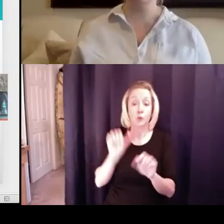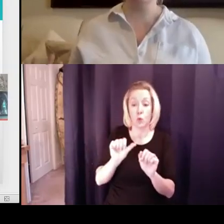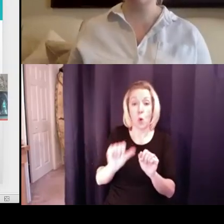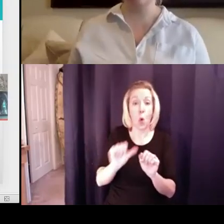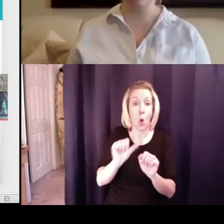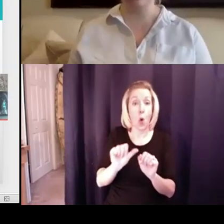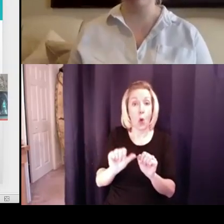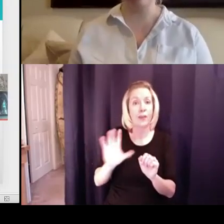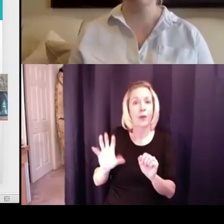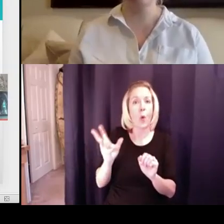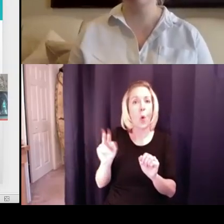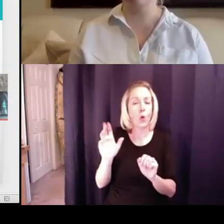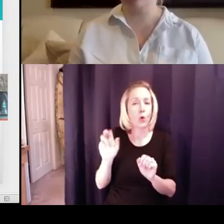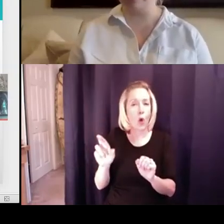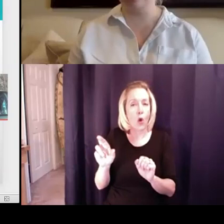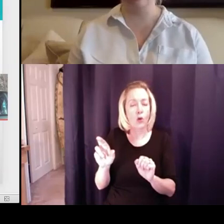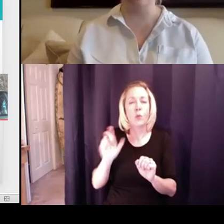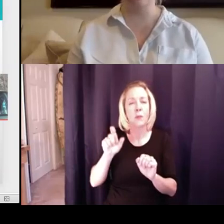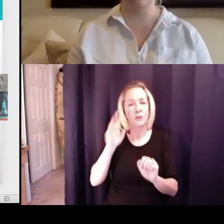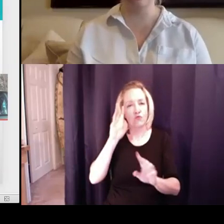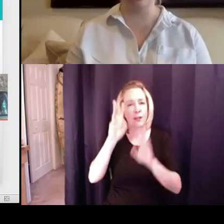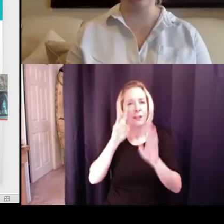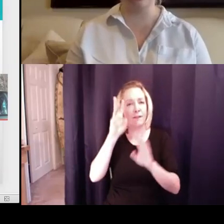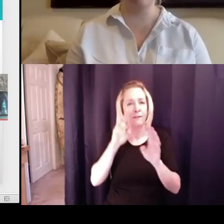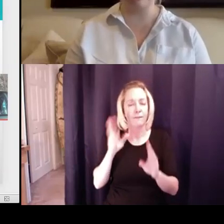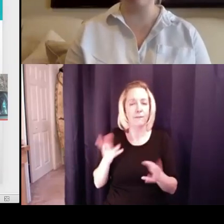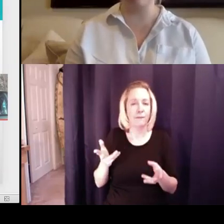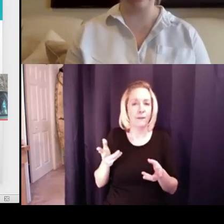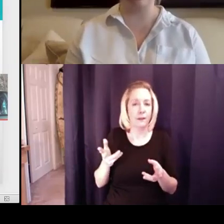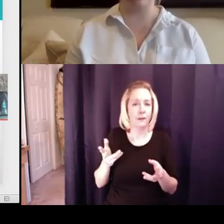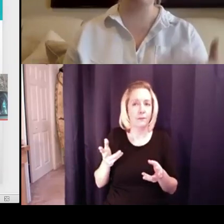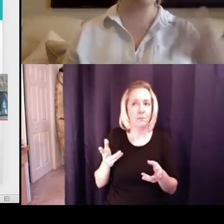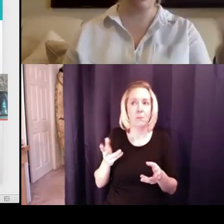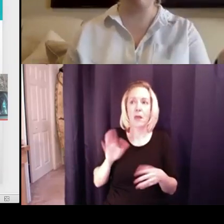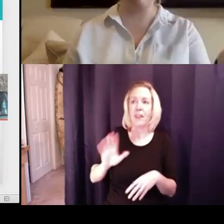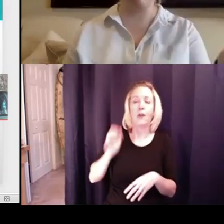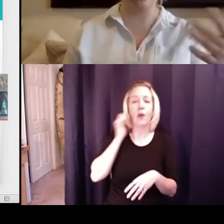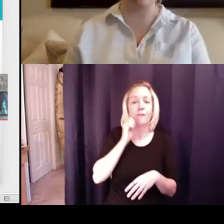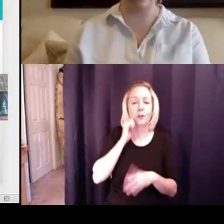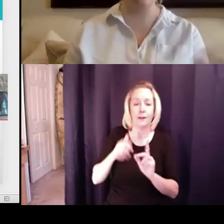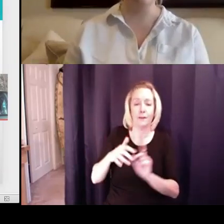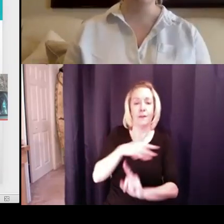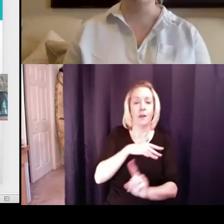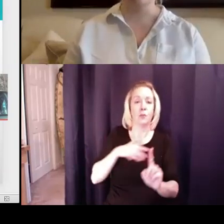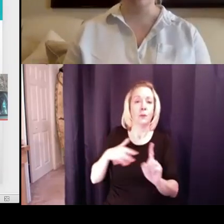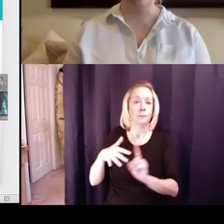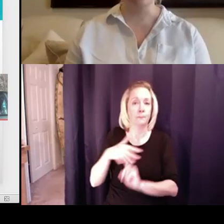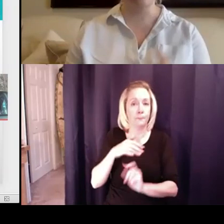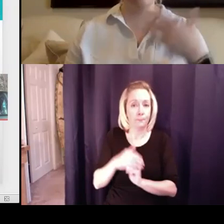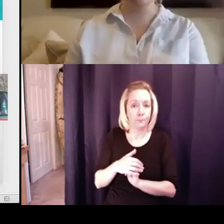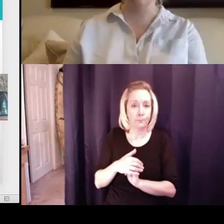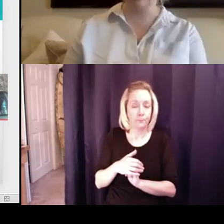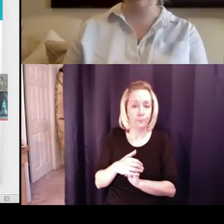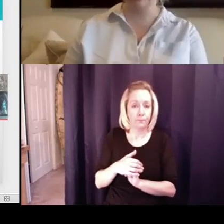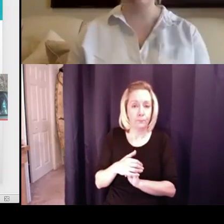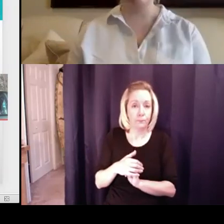just kind of thinking outside the box a little bit with things that you do every day. So I'm assuming that you're singing, if you have young children,